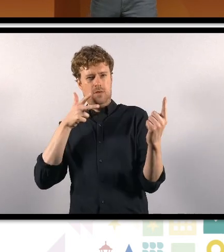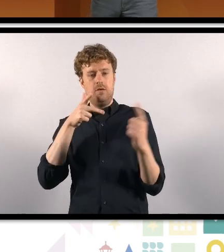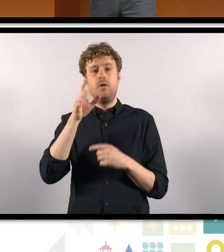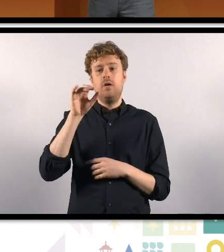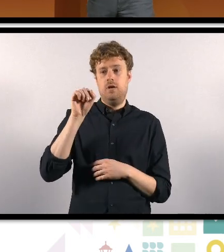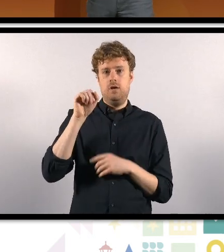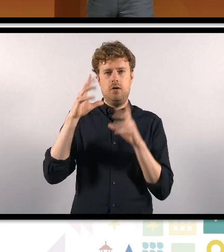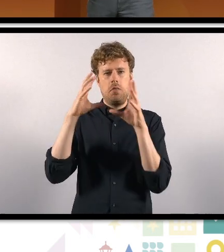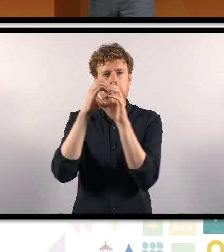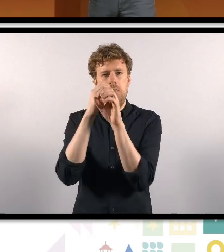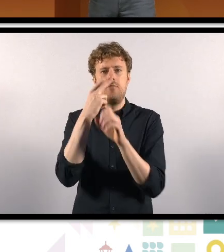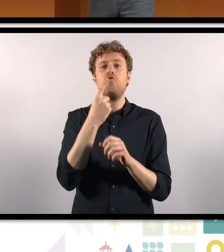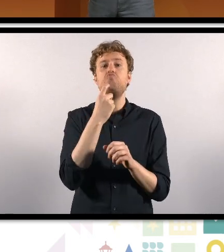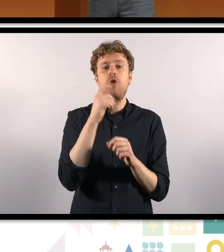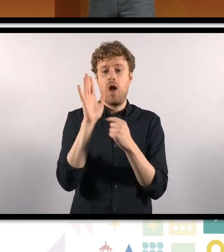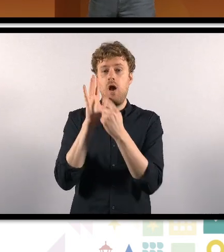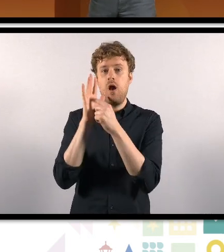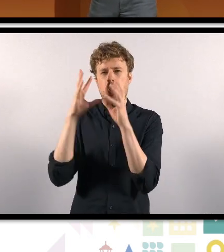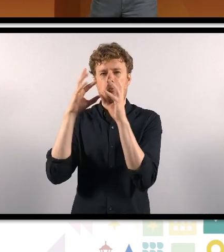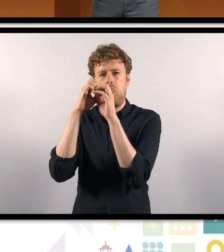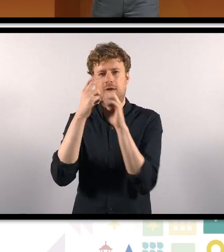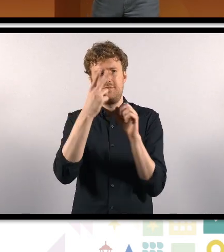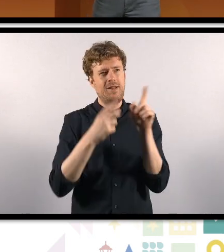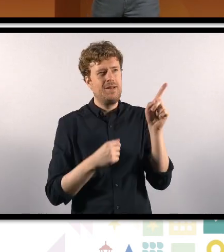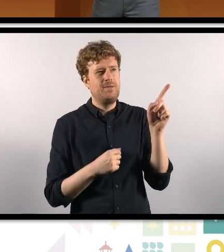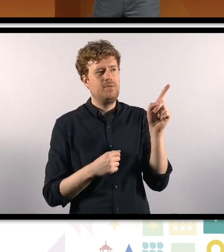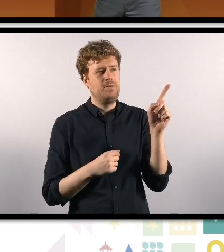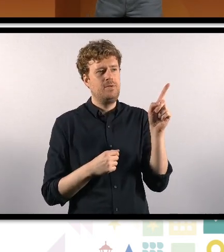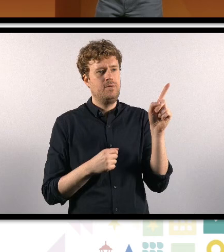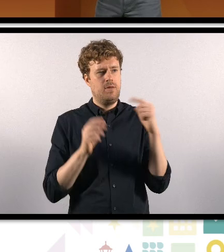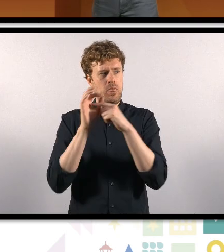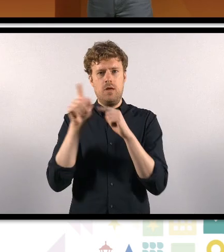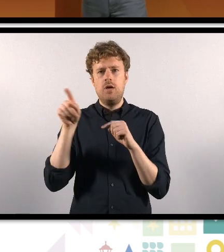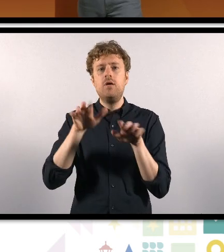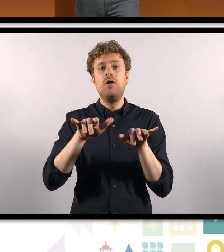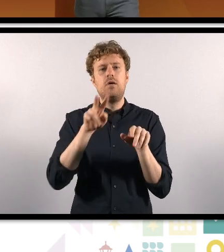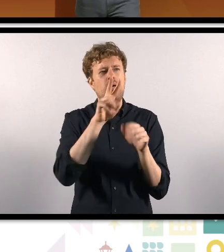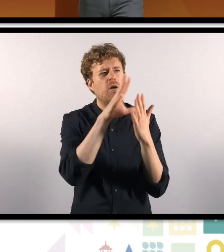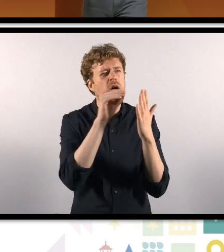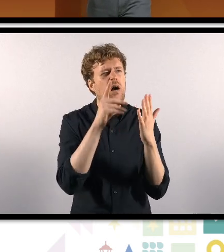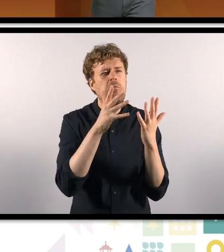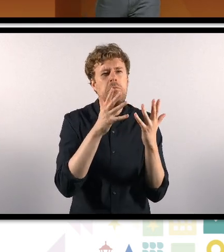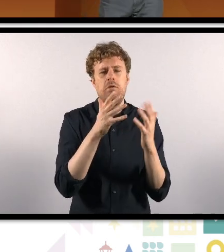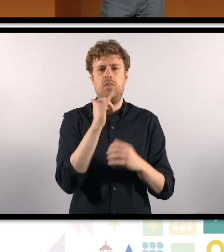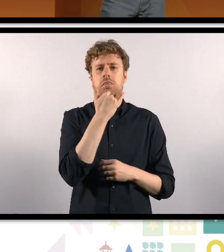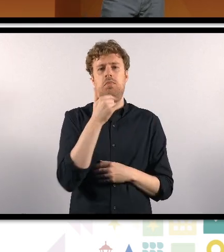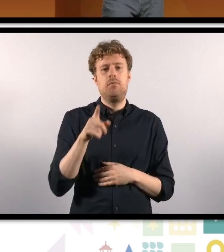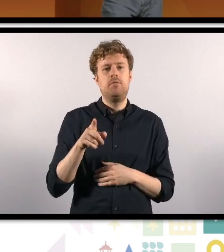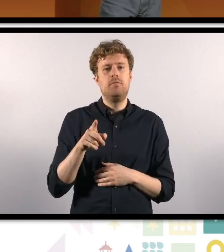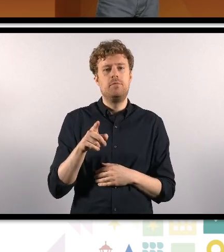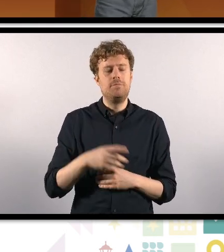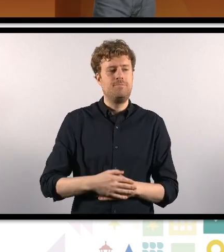landmarks. But then if you backed up a little bit or made it into a certain space, then it would work